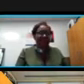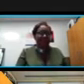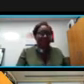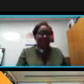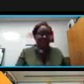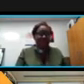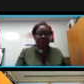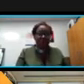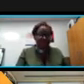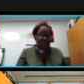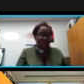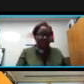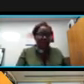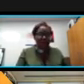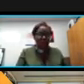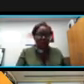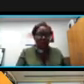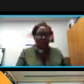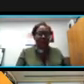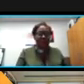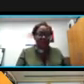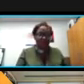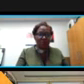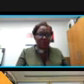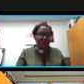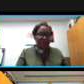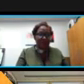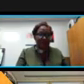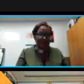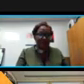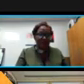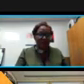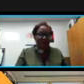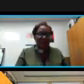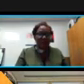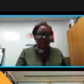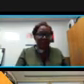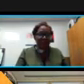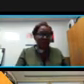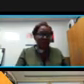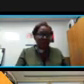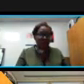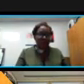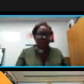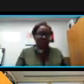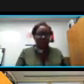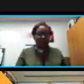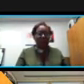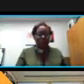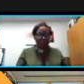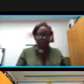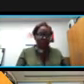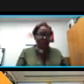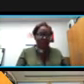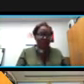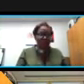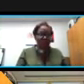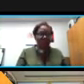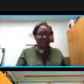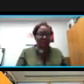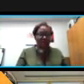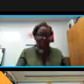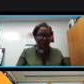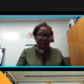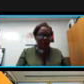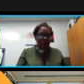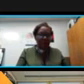enhanced ventilation, universal mask wearing, and social distancing. And this test to return is another important